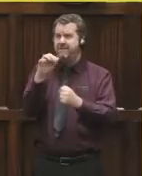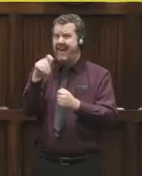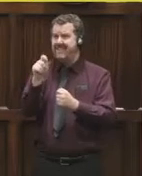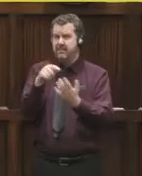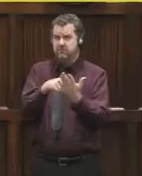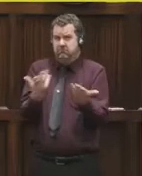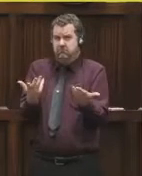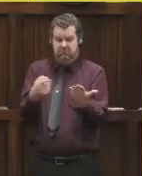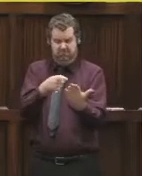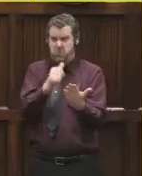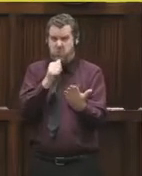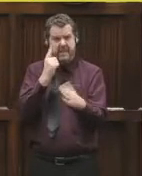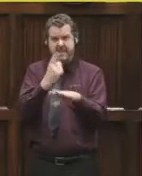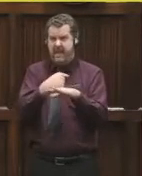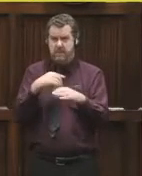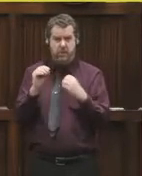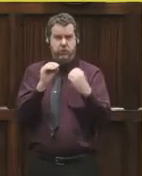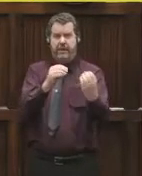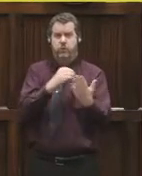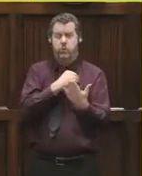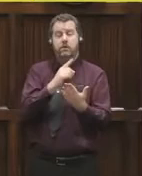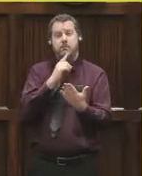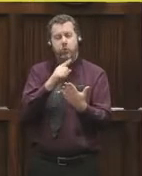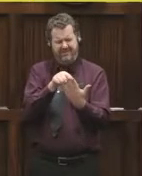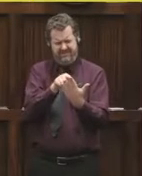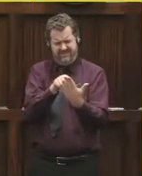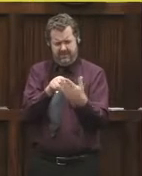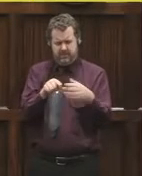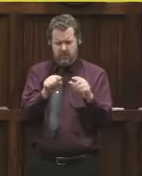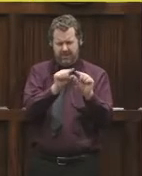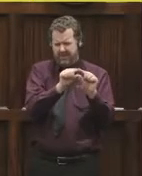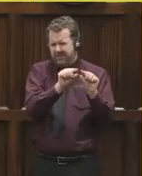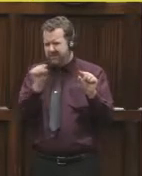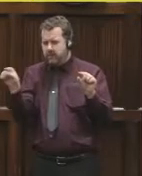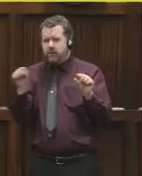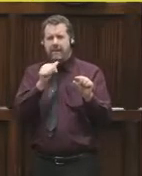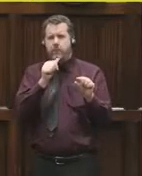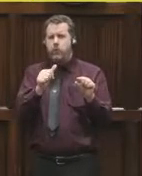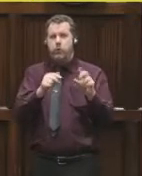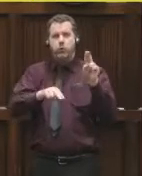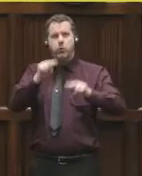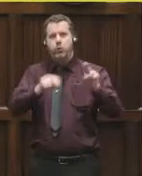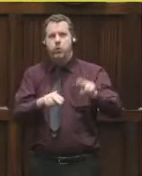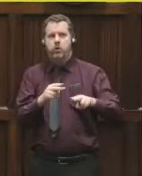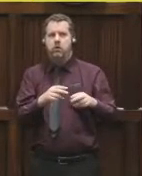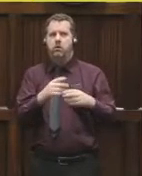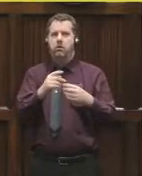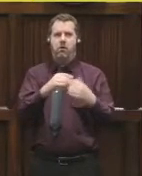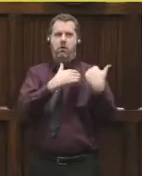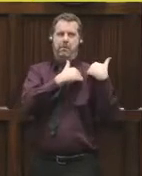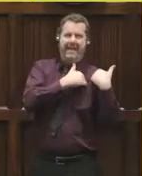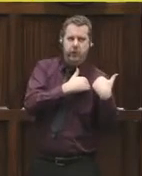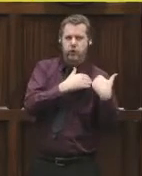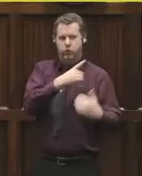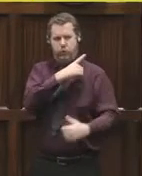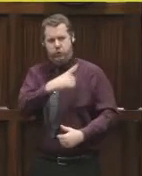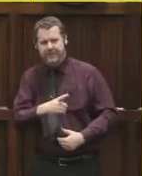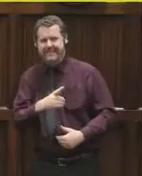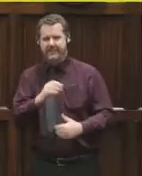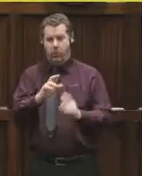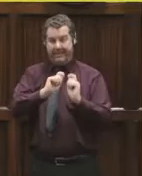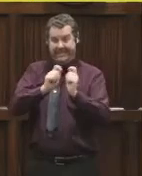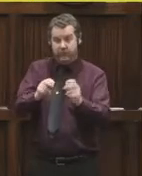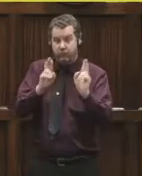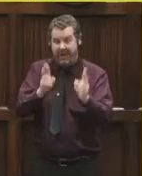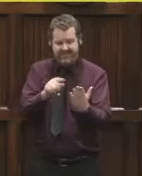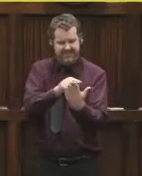would object to, but it doesn't contain any new obligation or duty on anyone or confer any new rights.